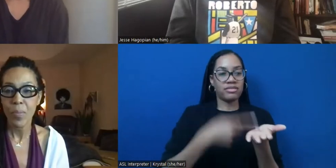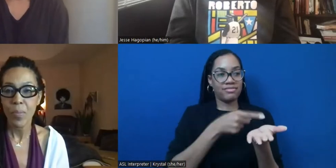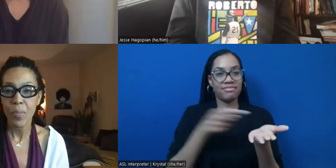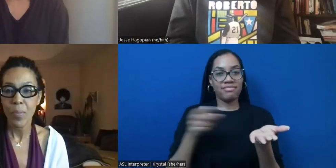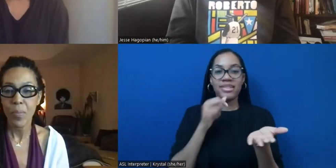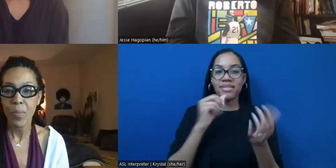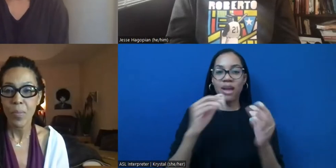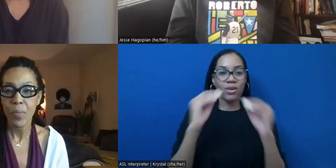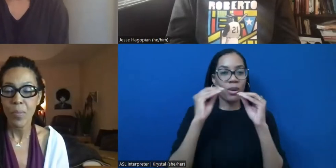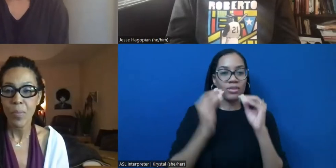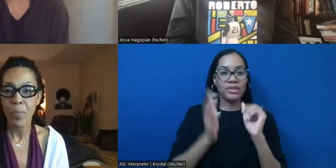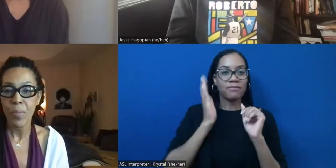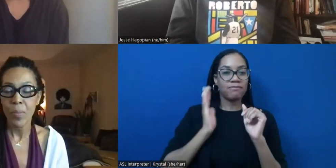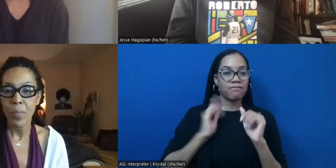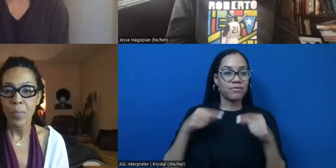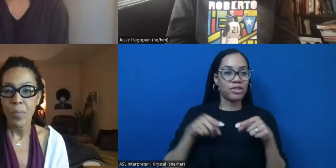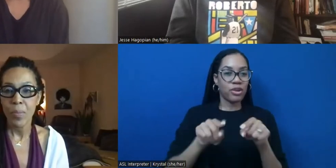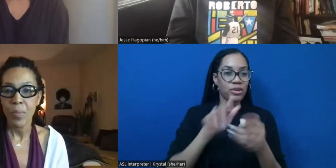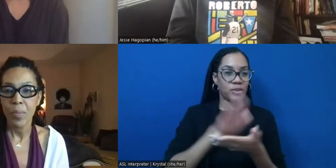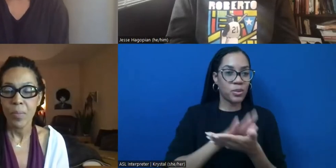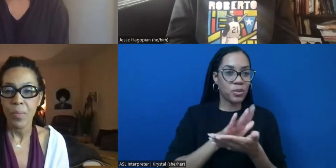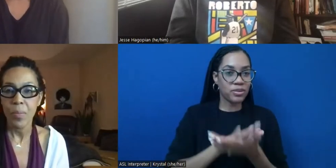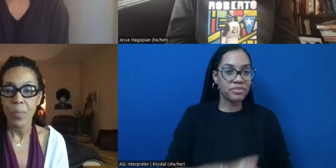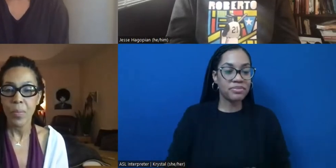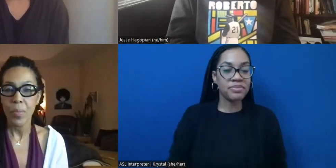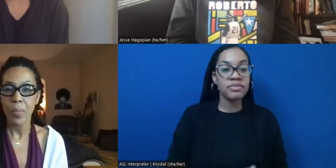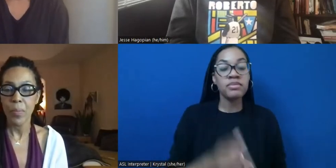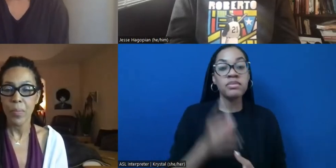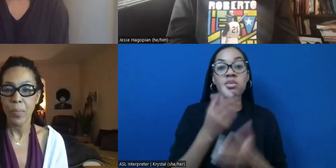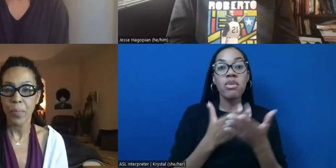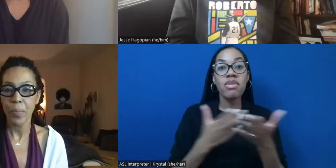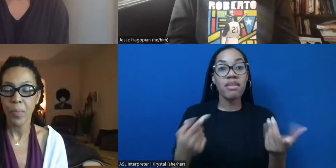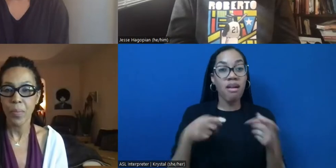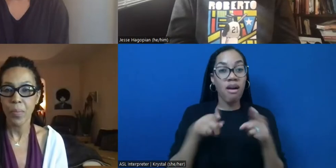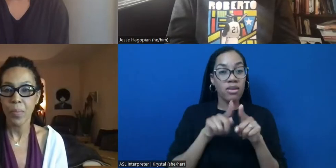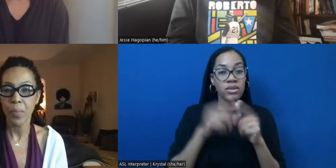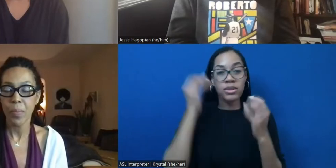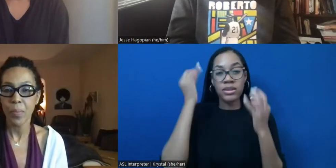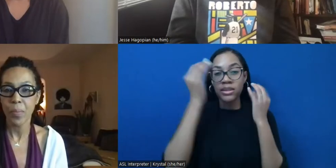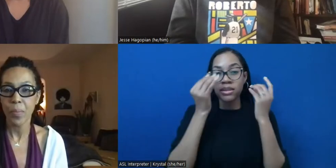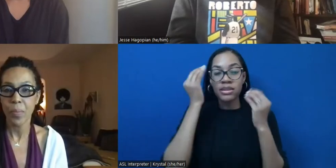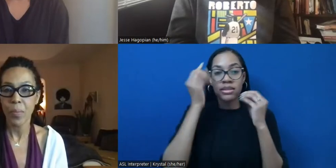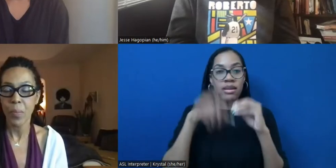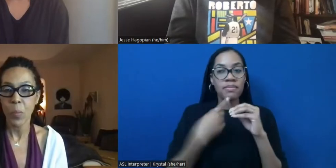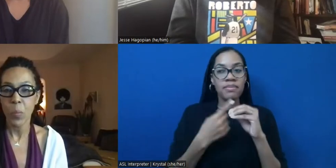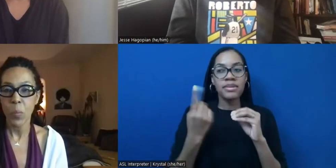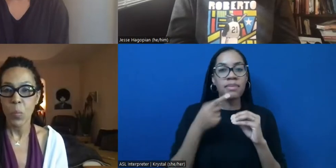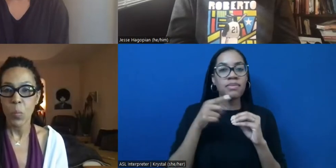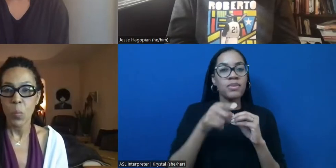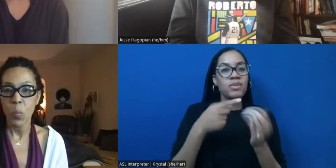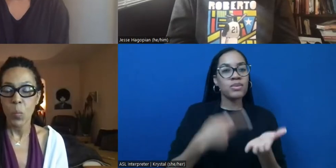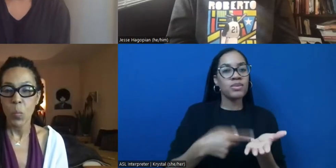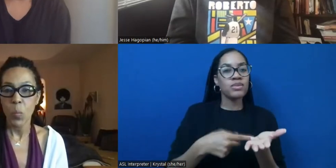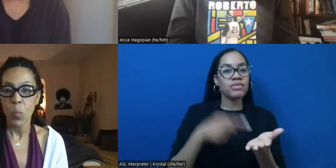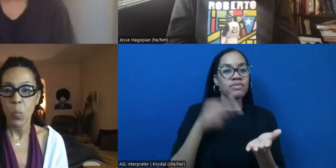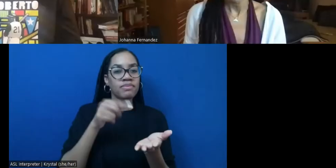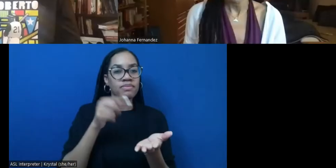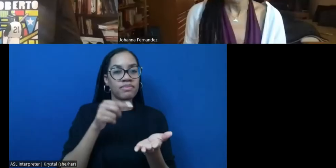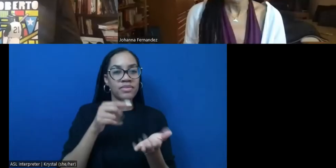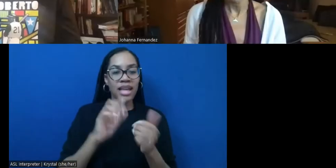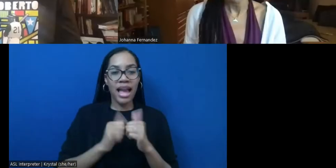So I appreciate that. One of the things I was also reflecting on is something that you said around how they formed at towards the end